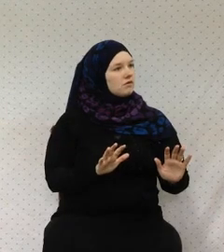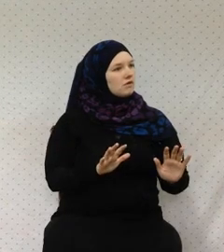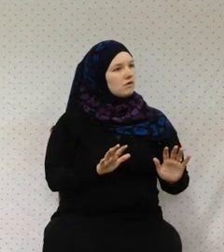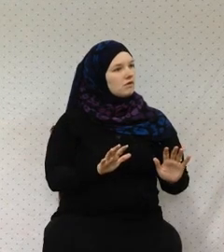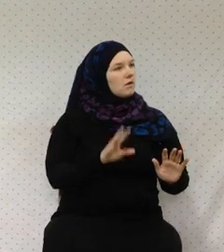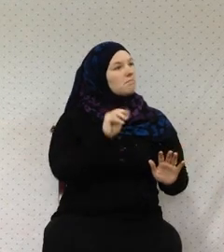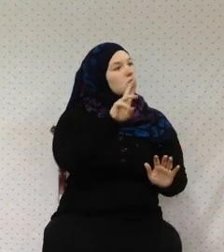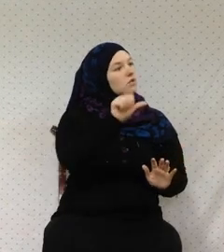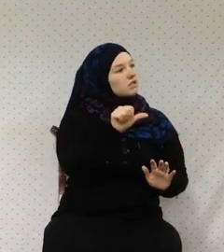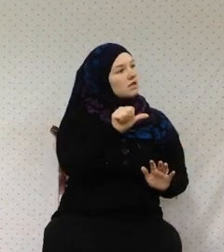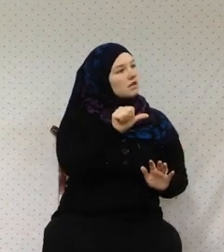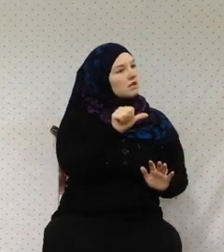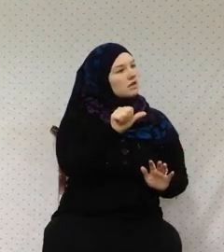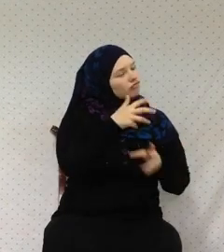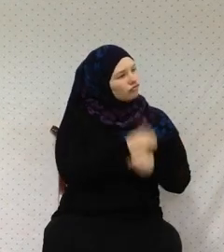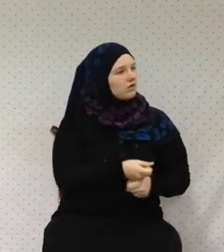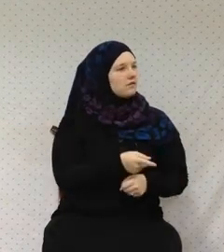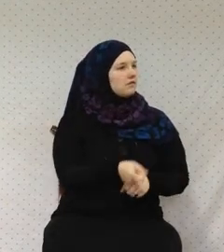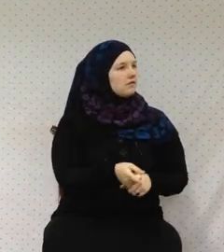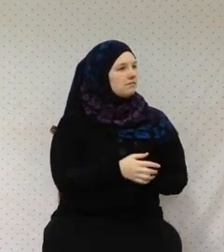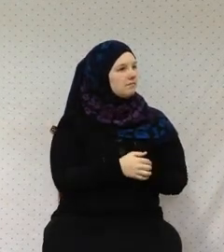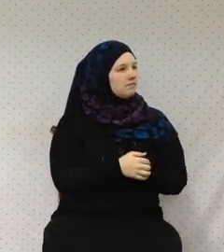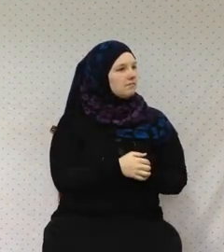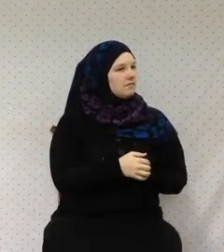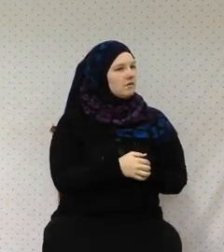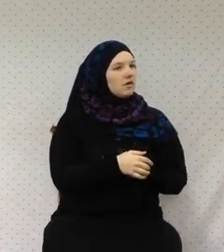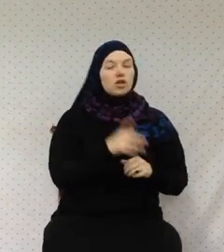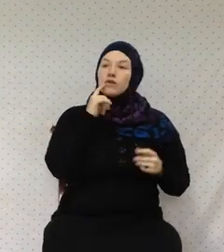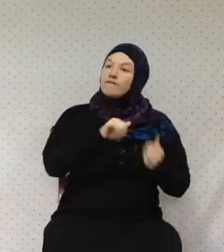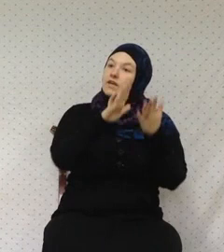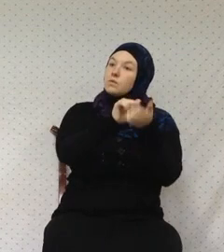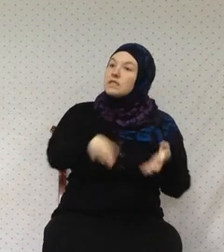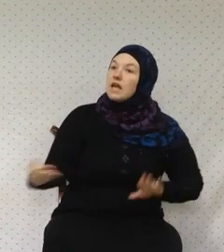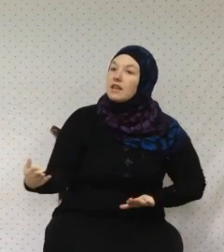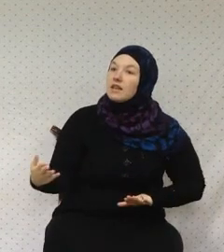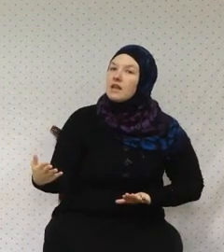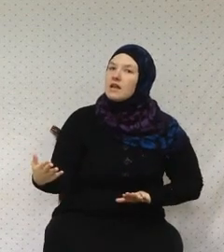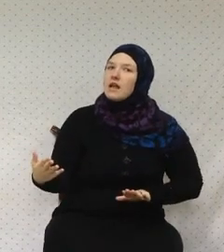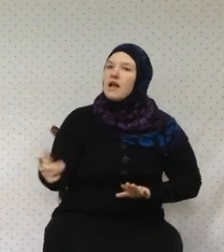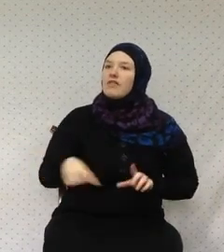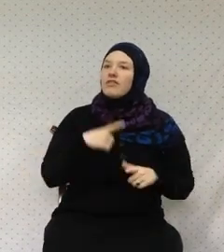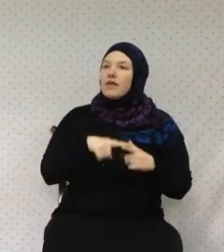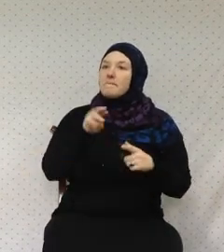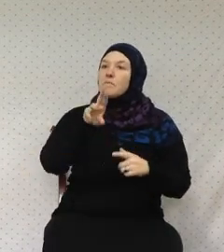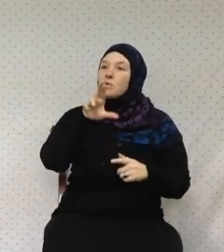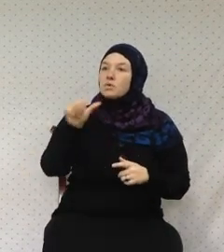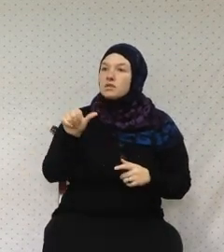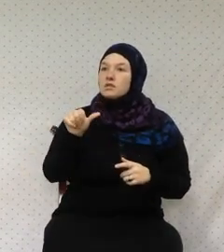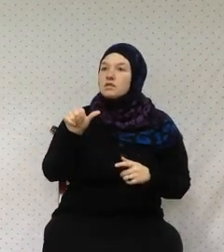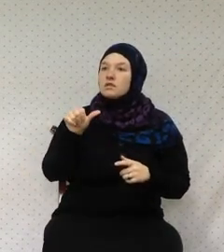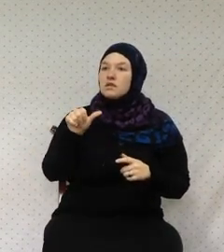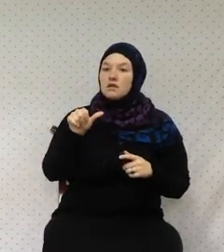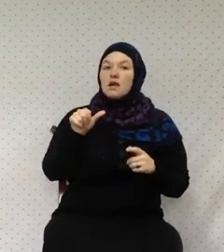Look at the level of trust. You're faced with your own death and the demise of your entire